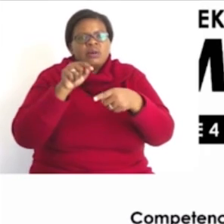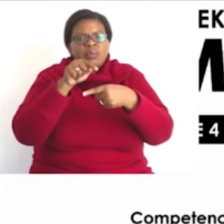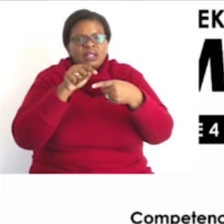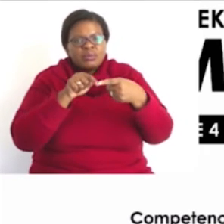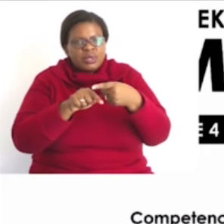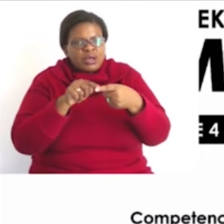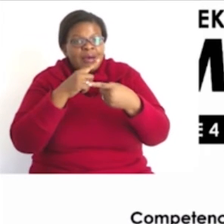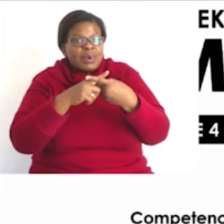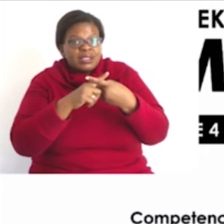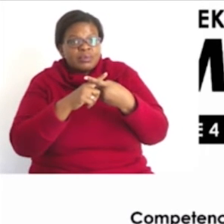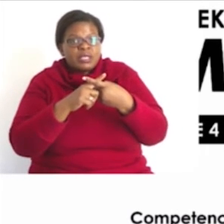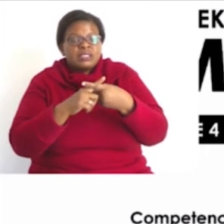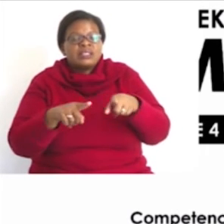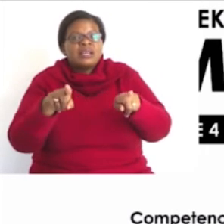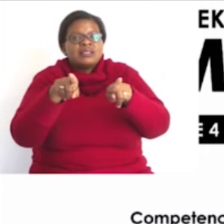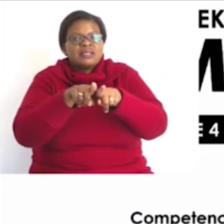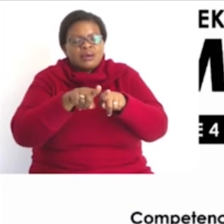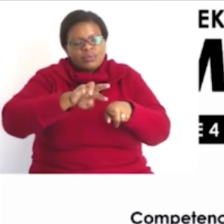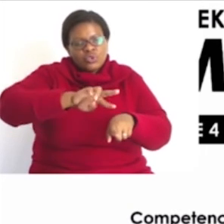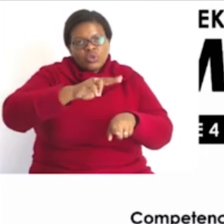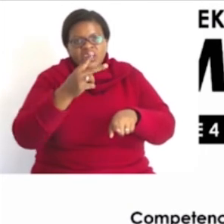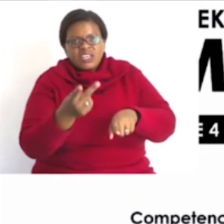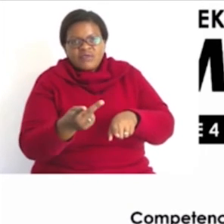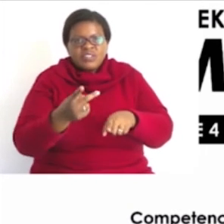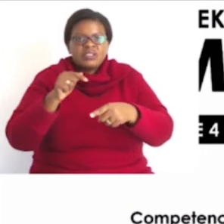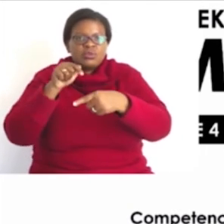multiplication is division, and